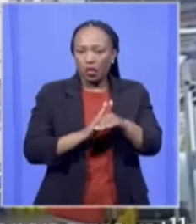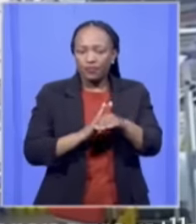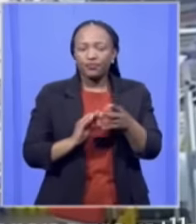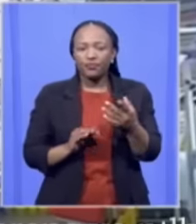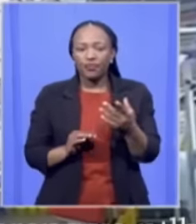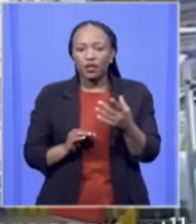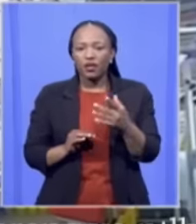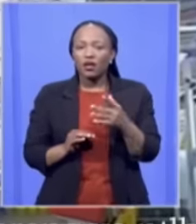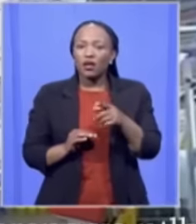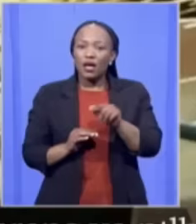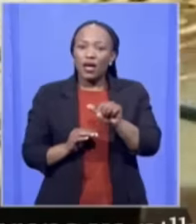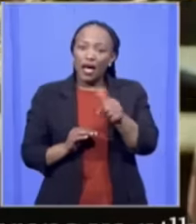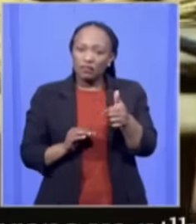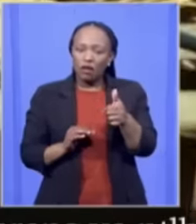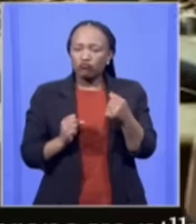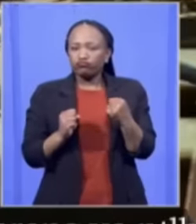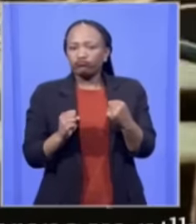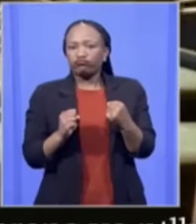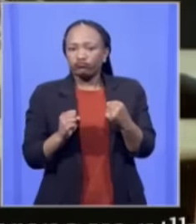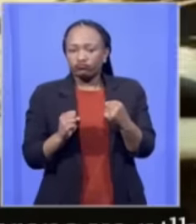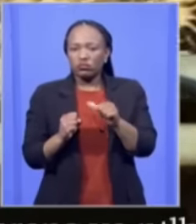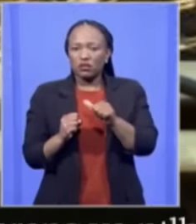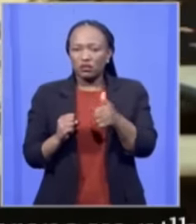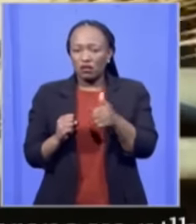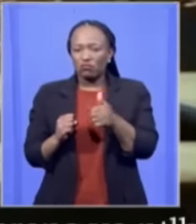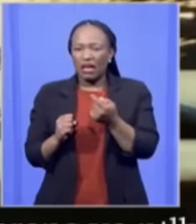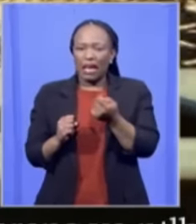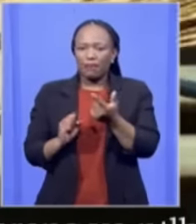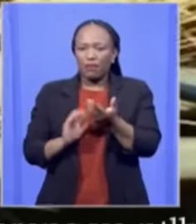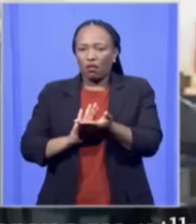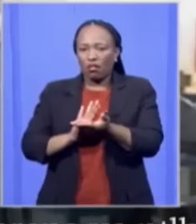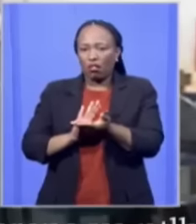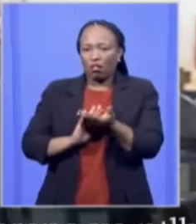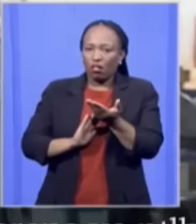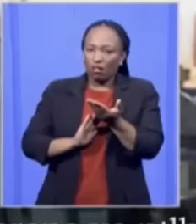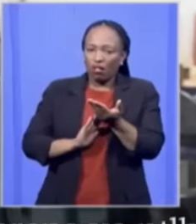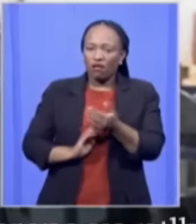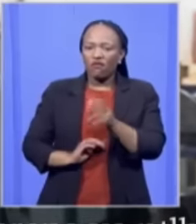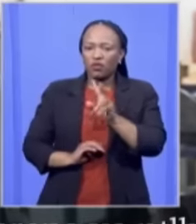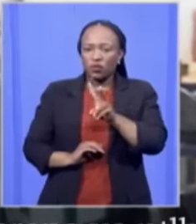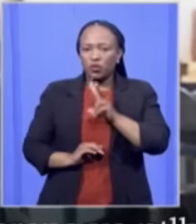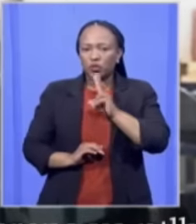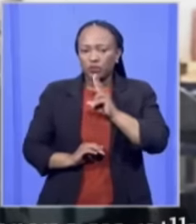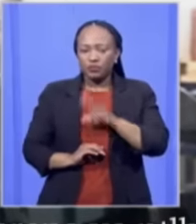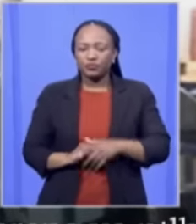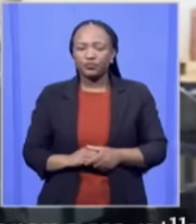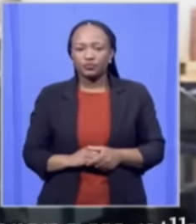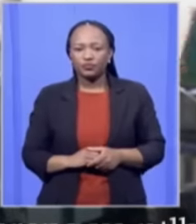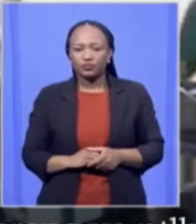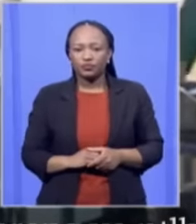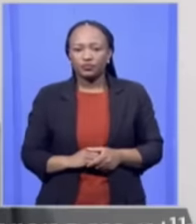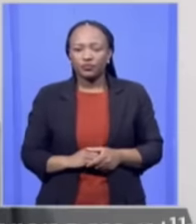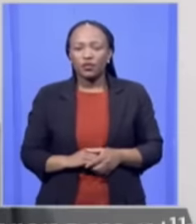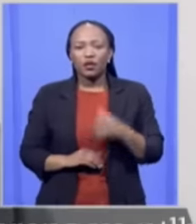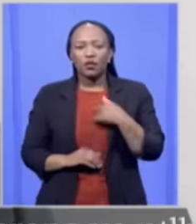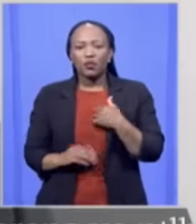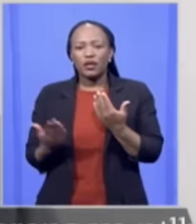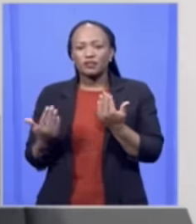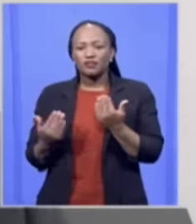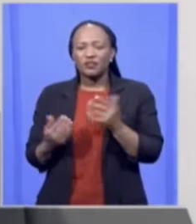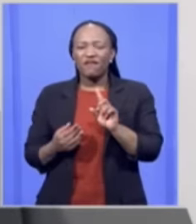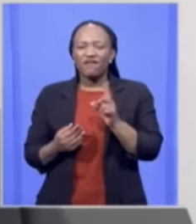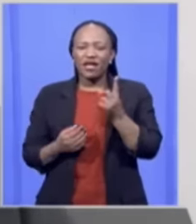la madirelo lone le bigile koketsego e nnye ya ditiro di le 2,000. That's something that we usually expect in the first